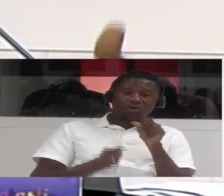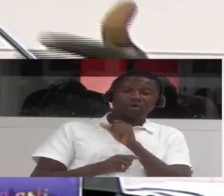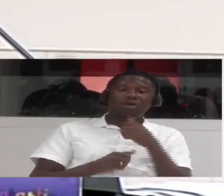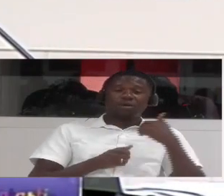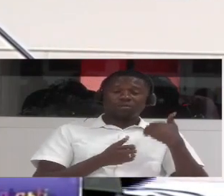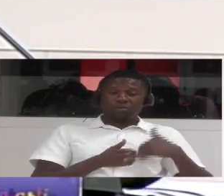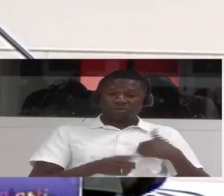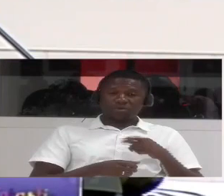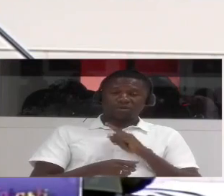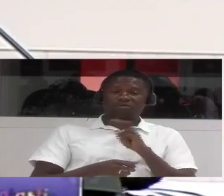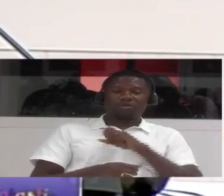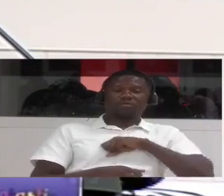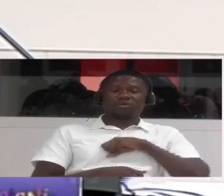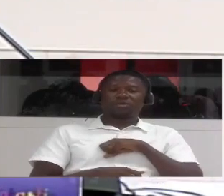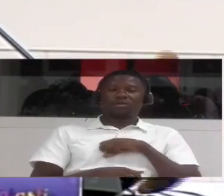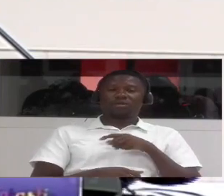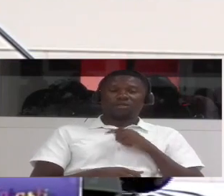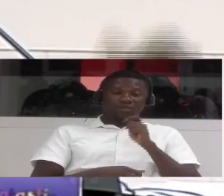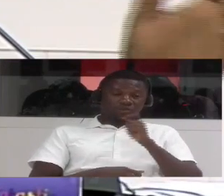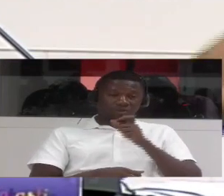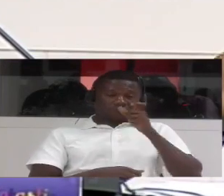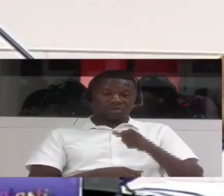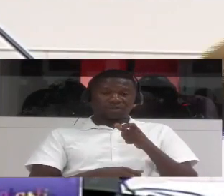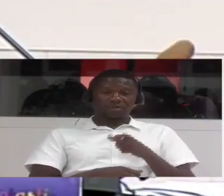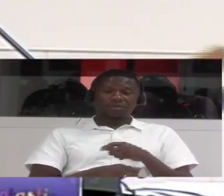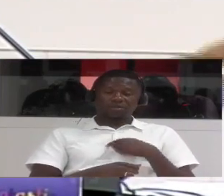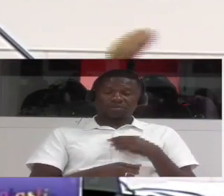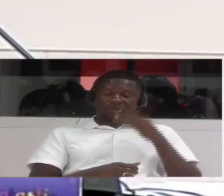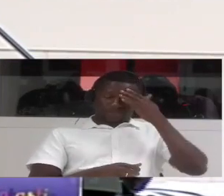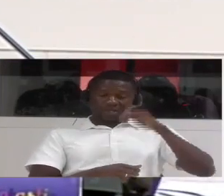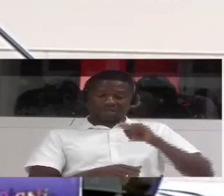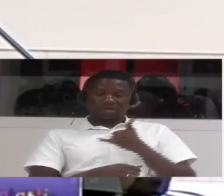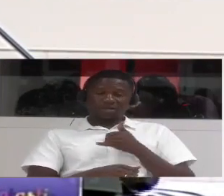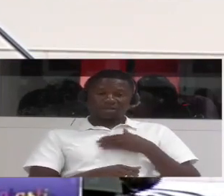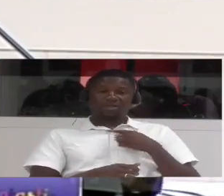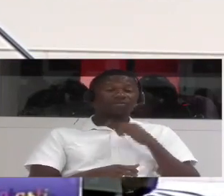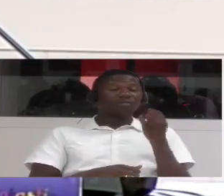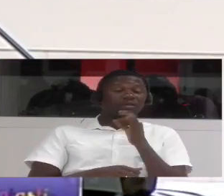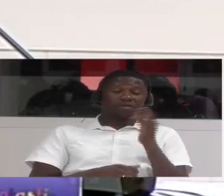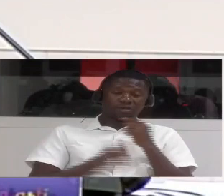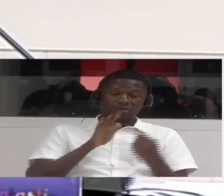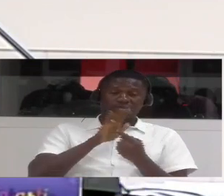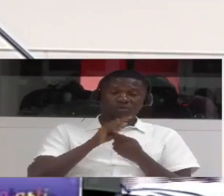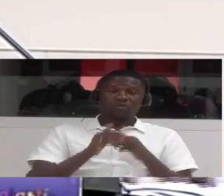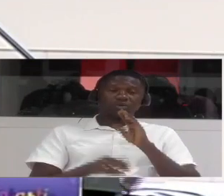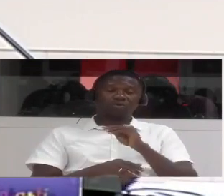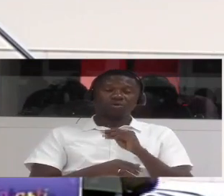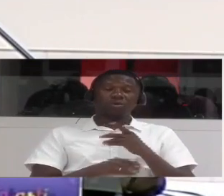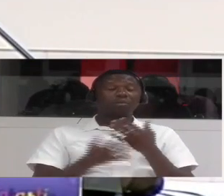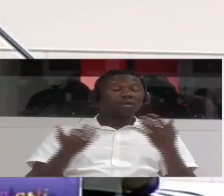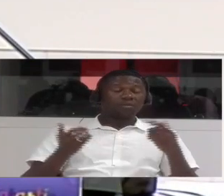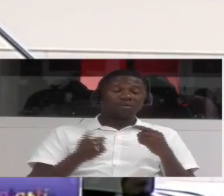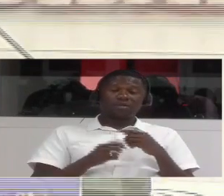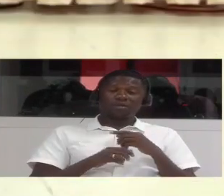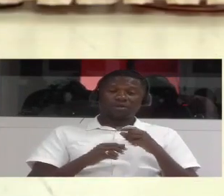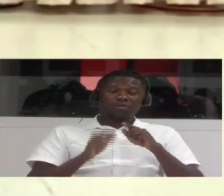journalists hardly look inward to kind of, but I agree, it's very important that we do a lot of programs around media